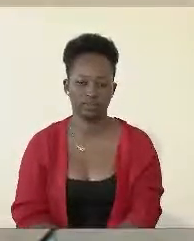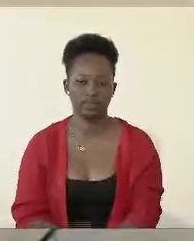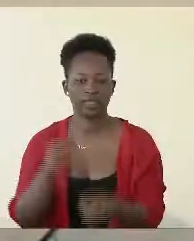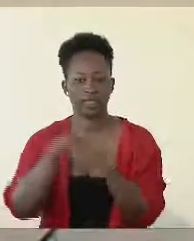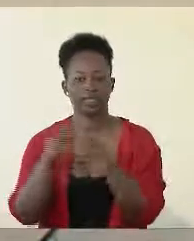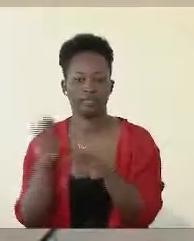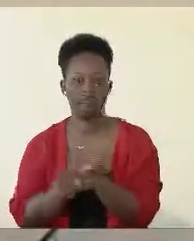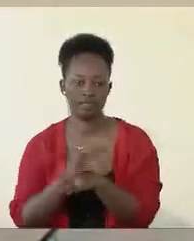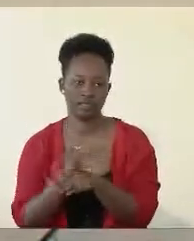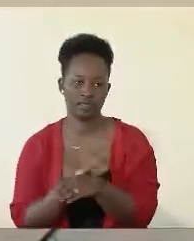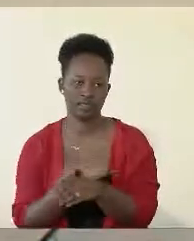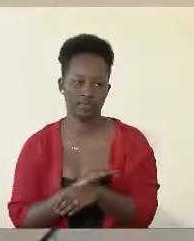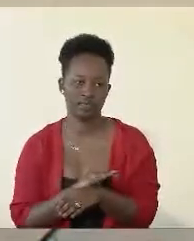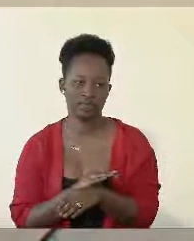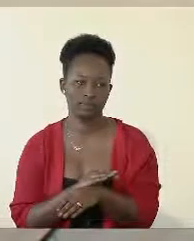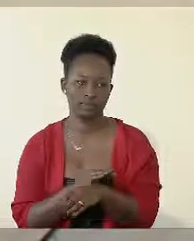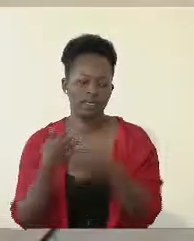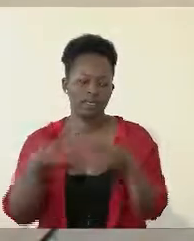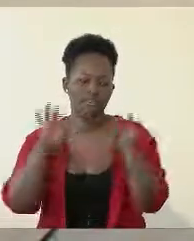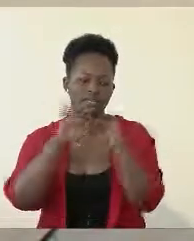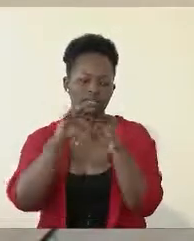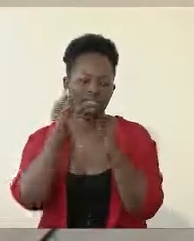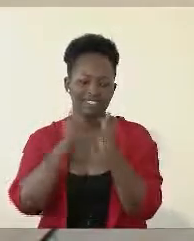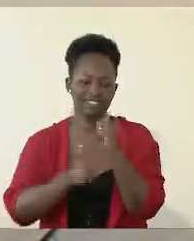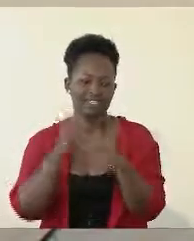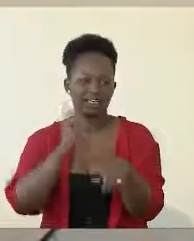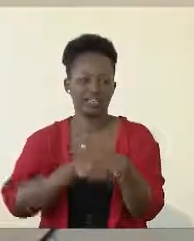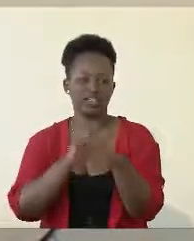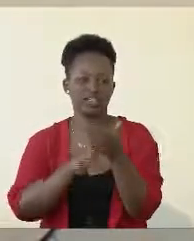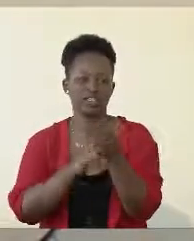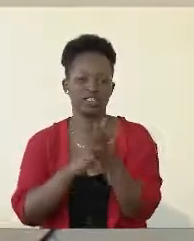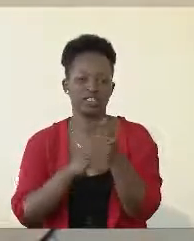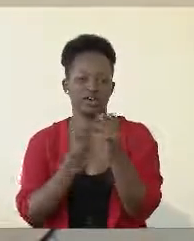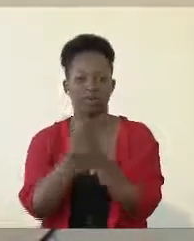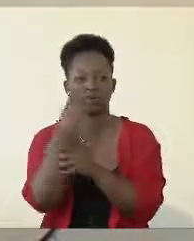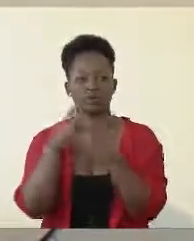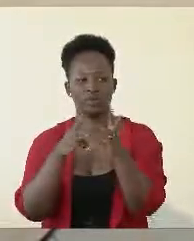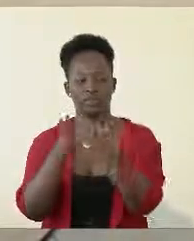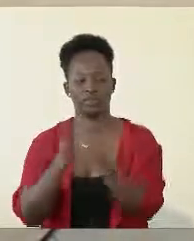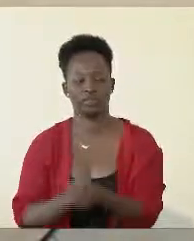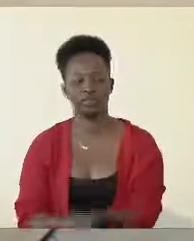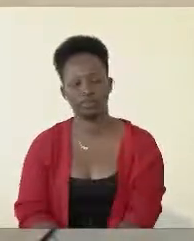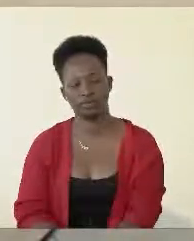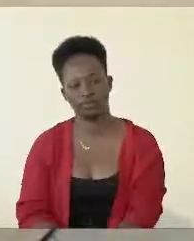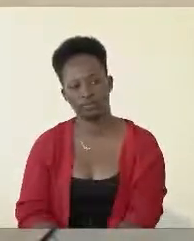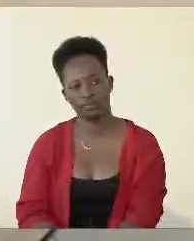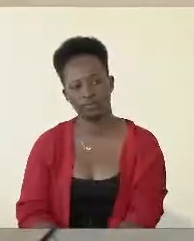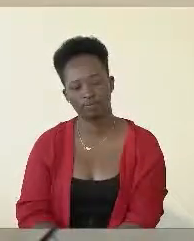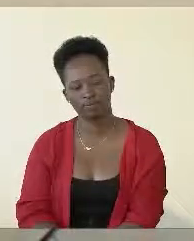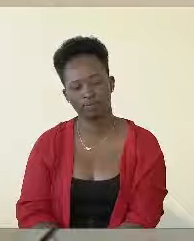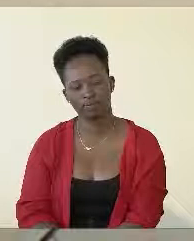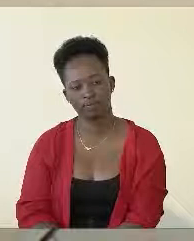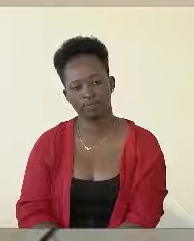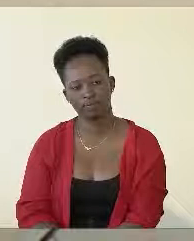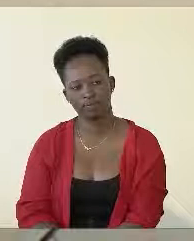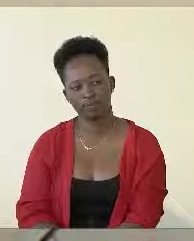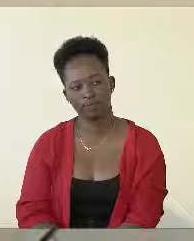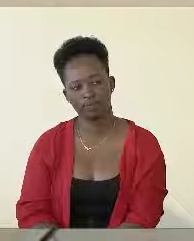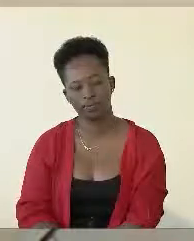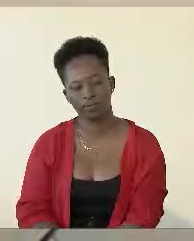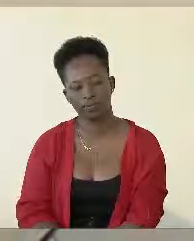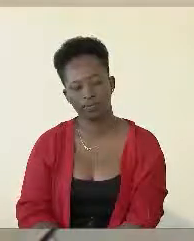the contribution of applying growth strategies? We talked about growth strategies, both internal and external strategies.